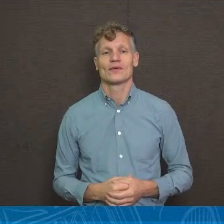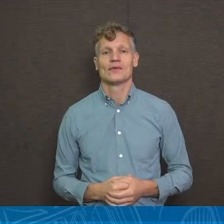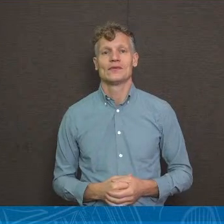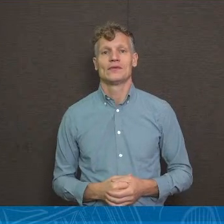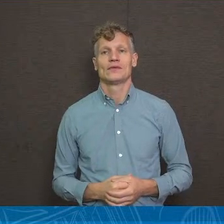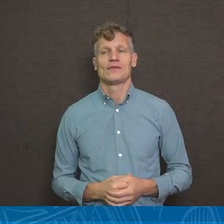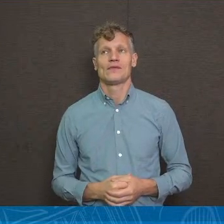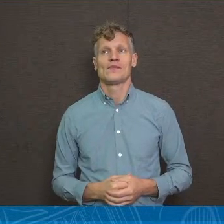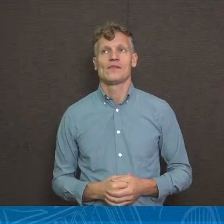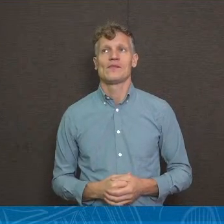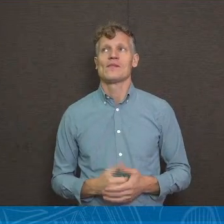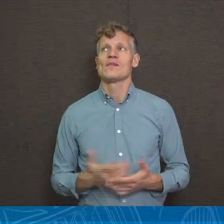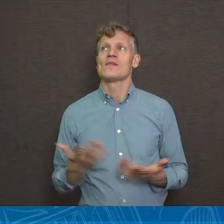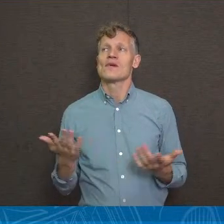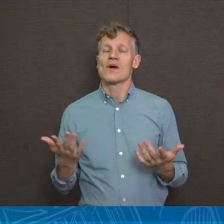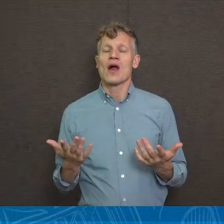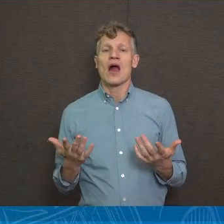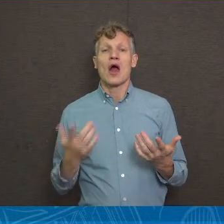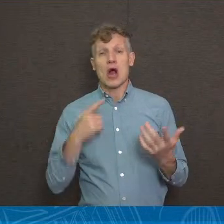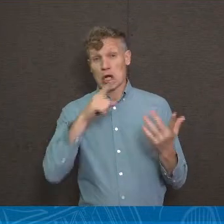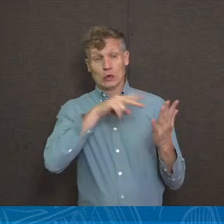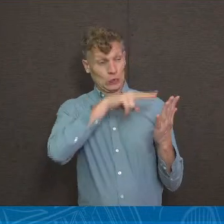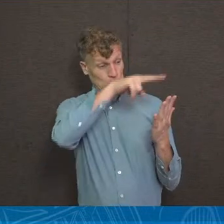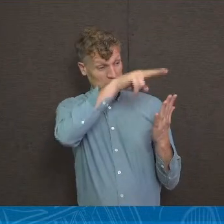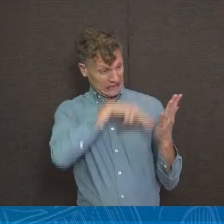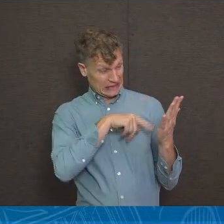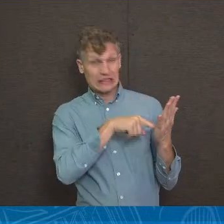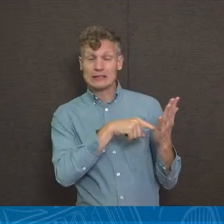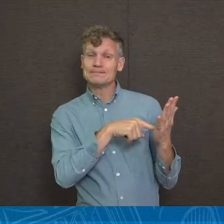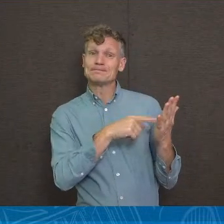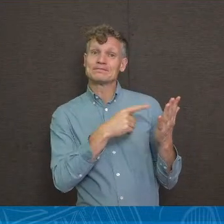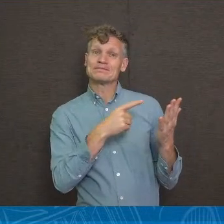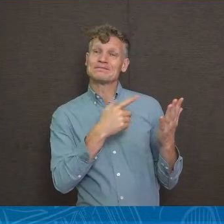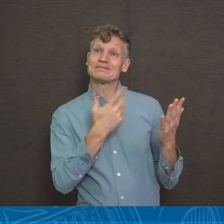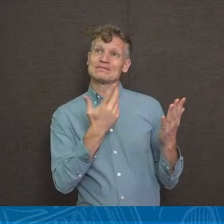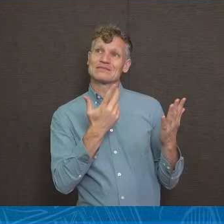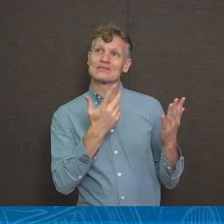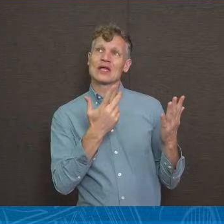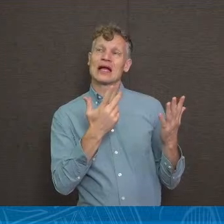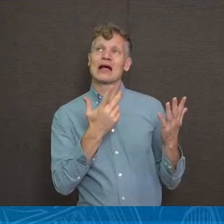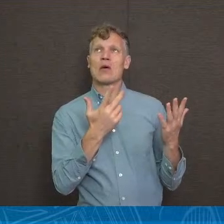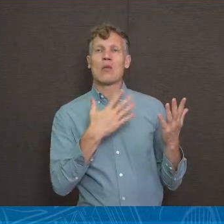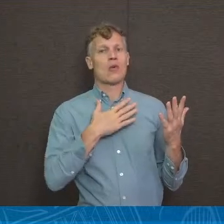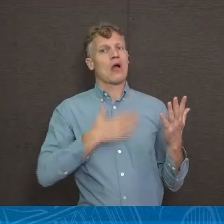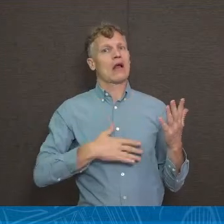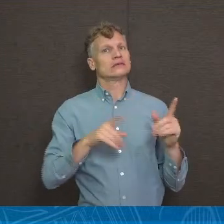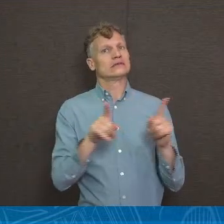to address the fragmentation of international law.